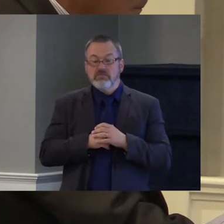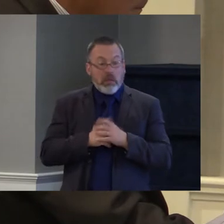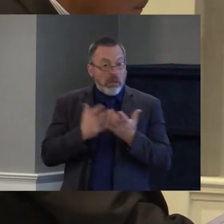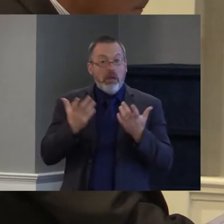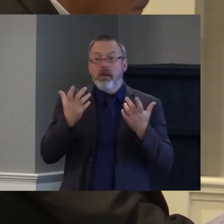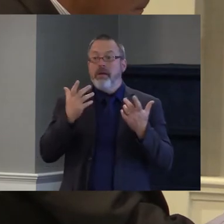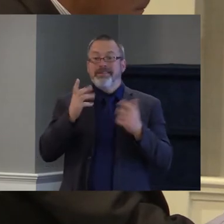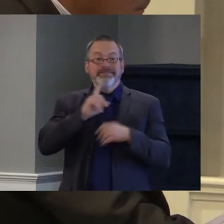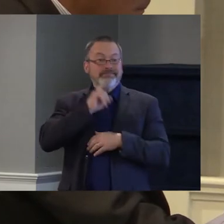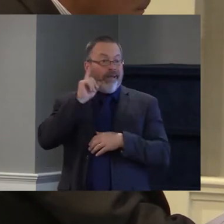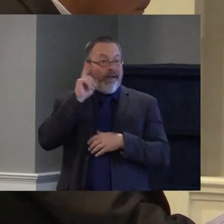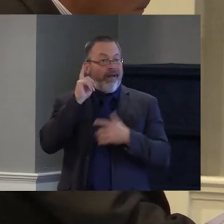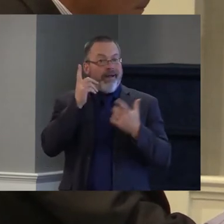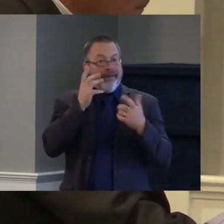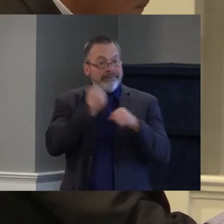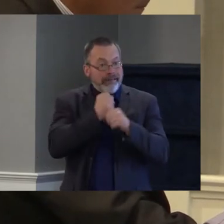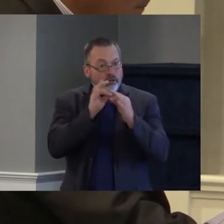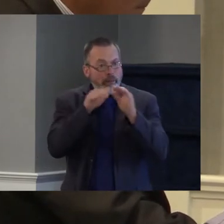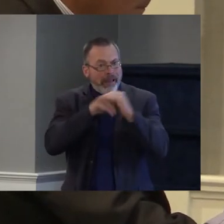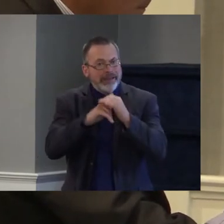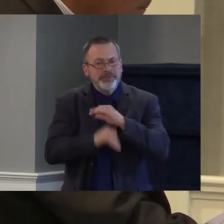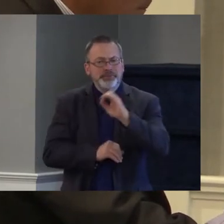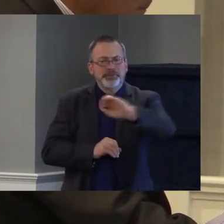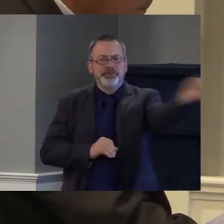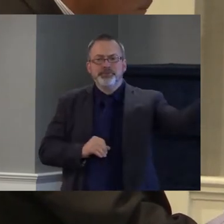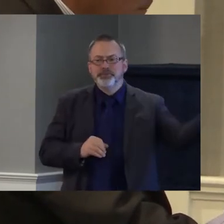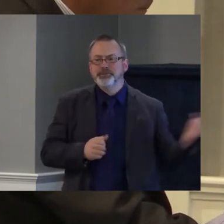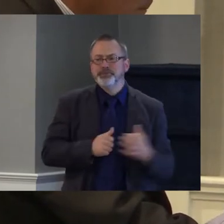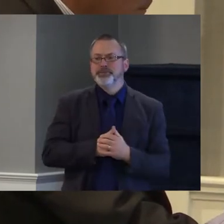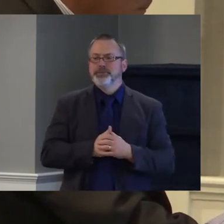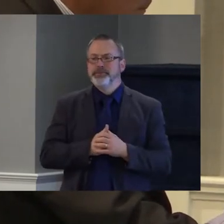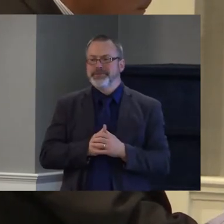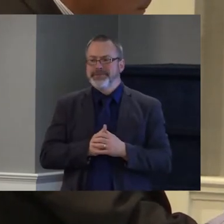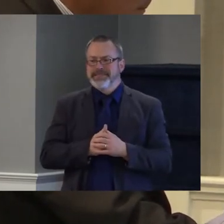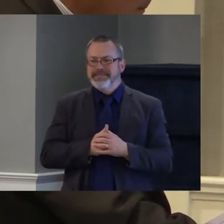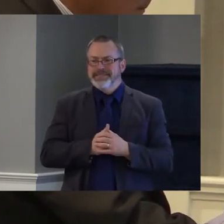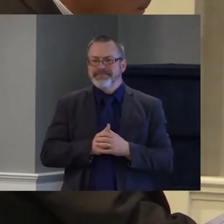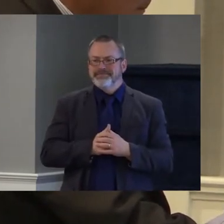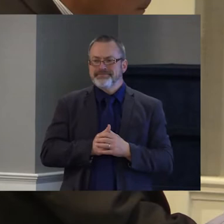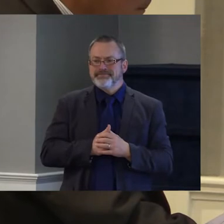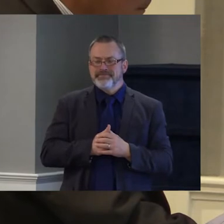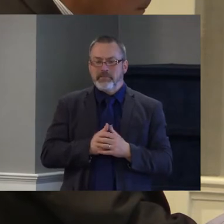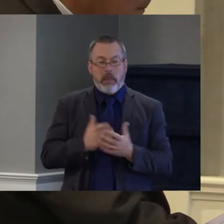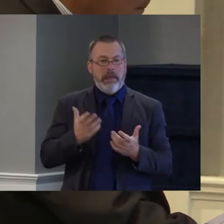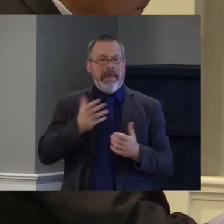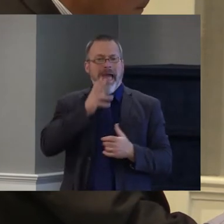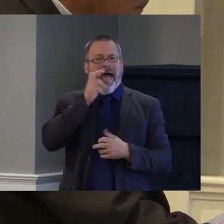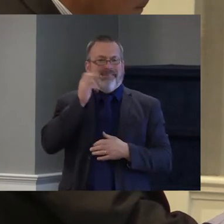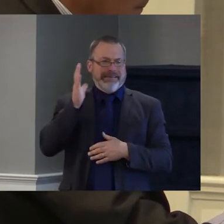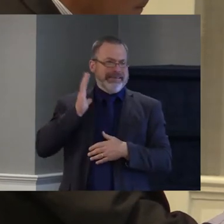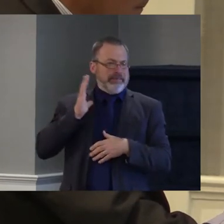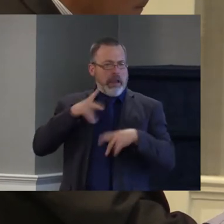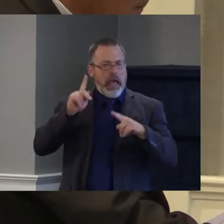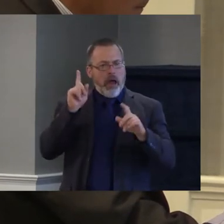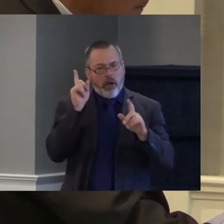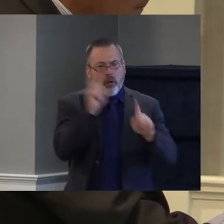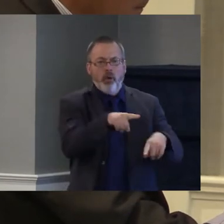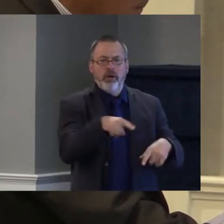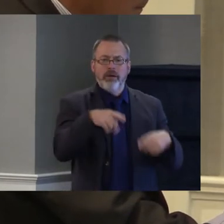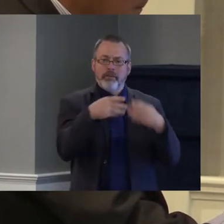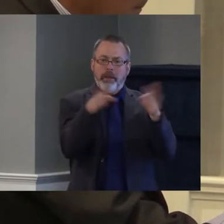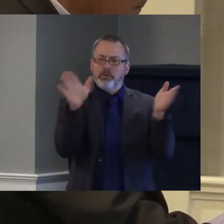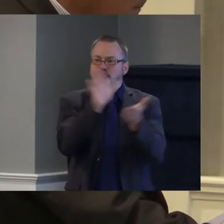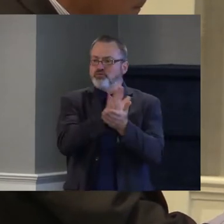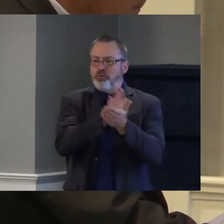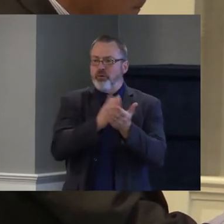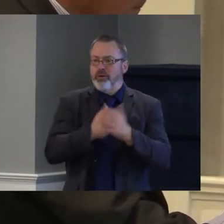public education because of their disability. I'm glad to have never known these realities. I was only ever raised